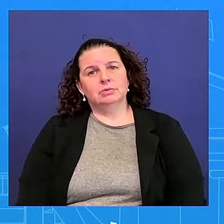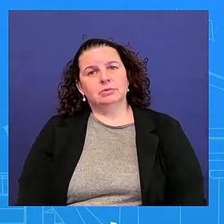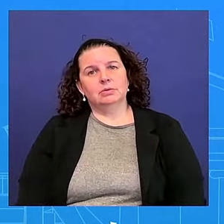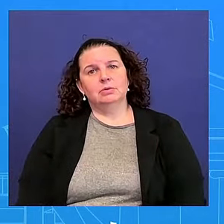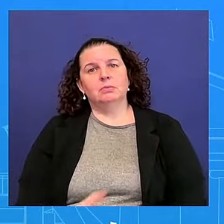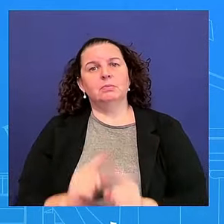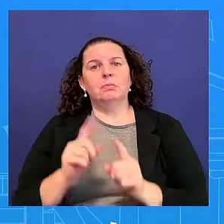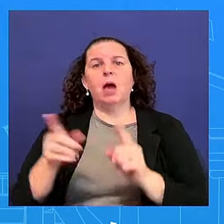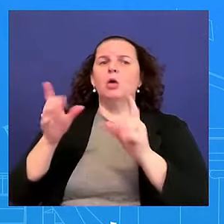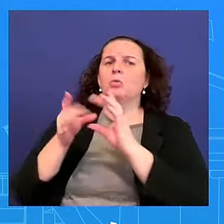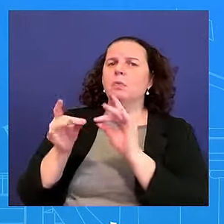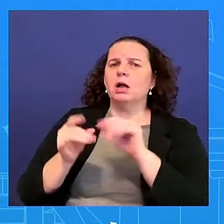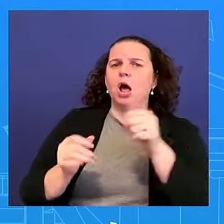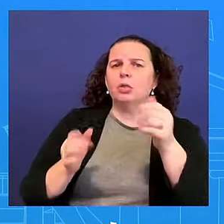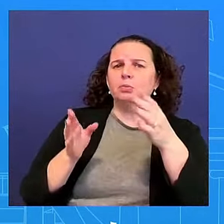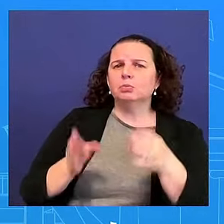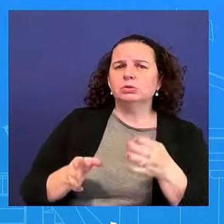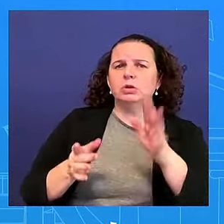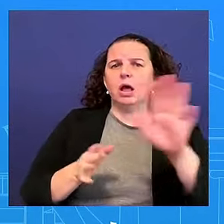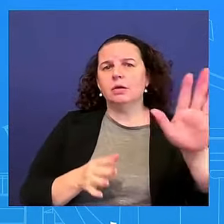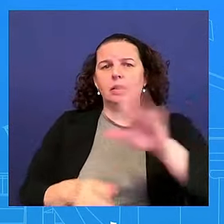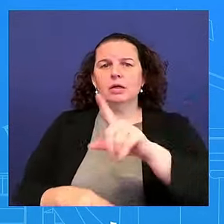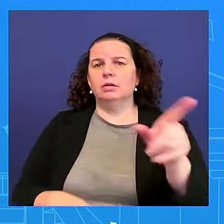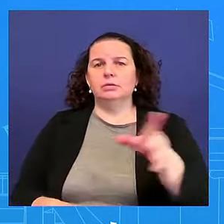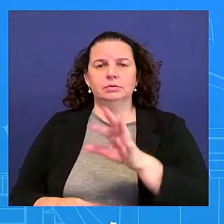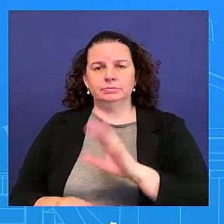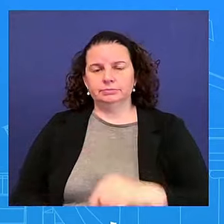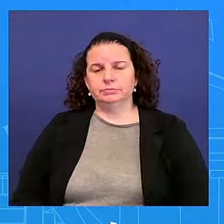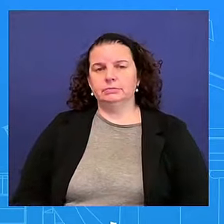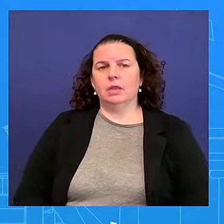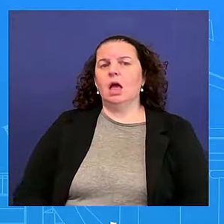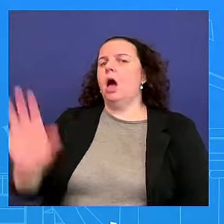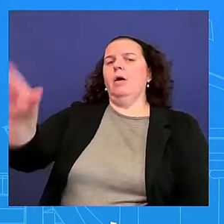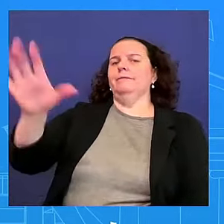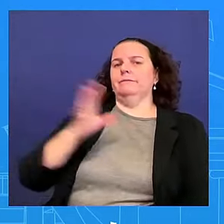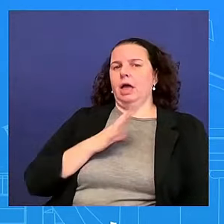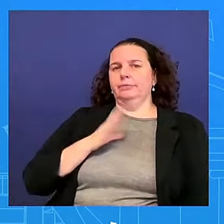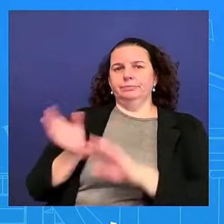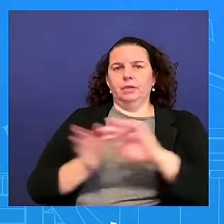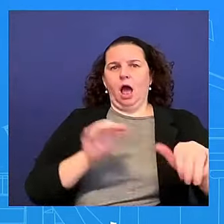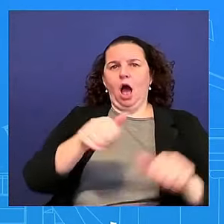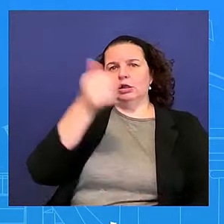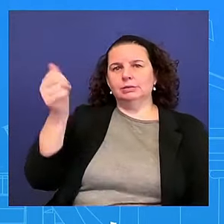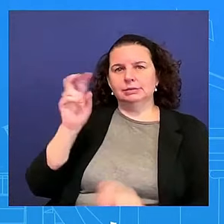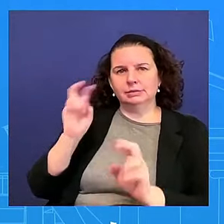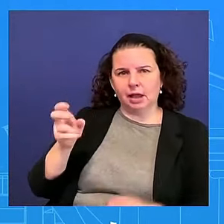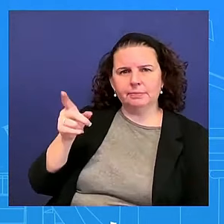On a separate topic slightly, Cedric Richmond this morning, he said that the debate